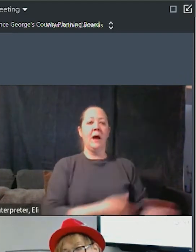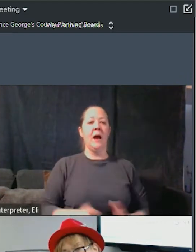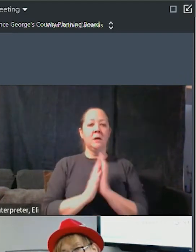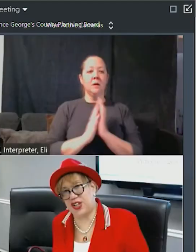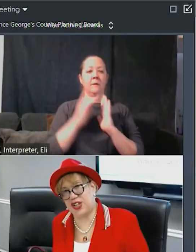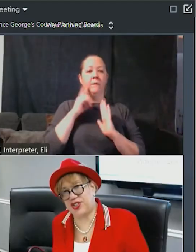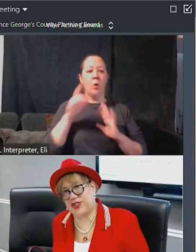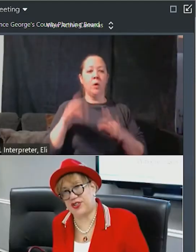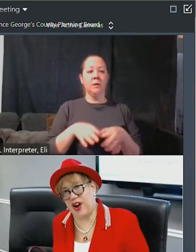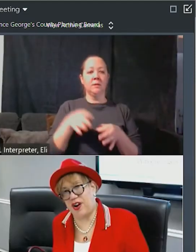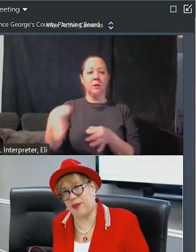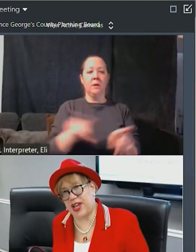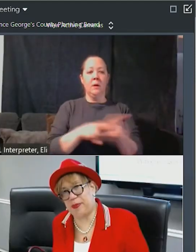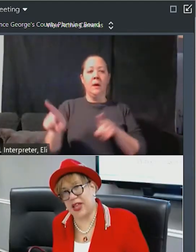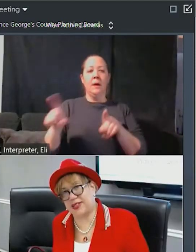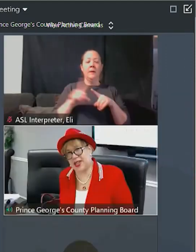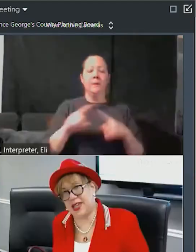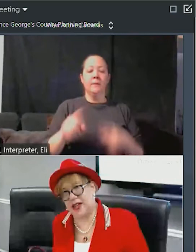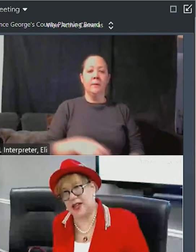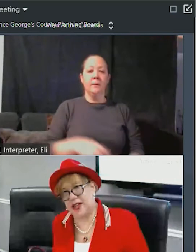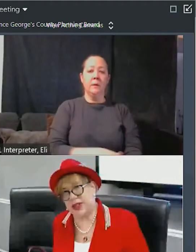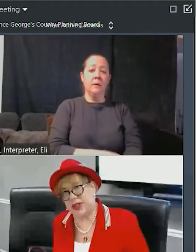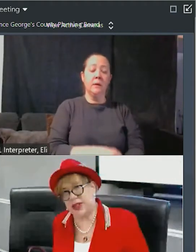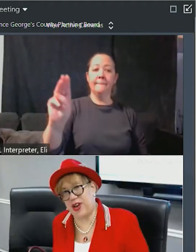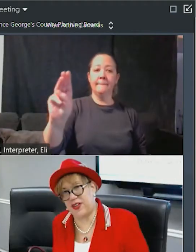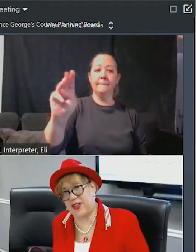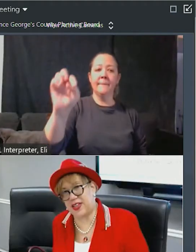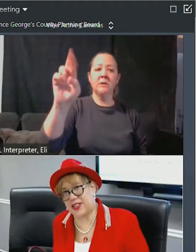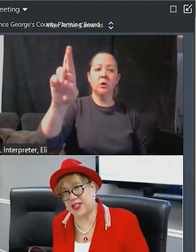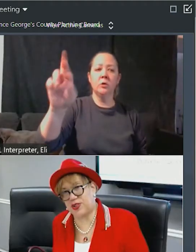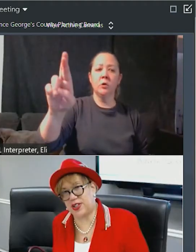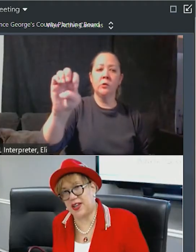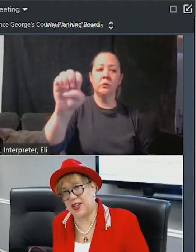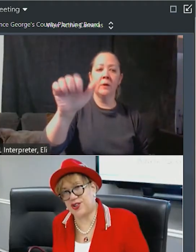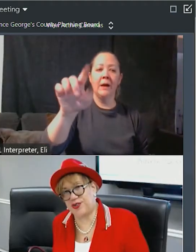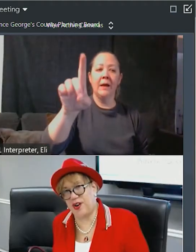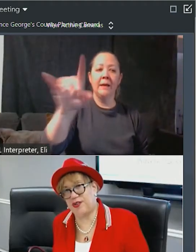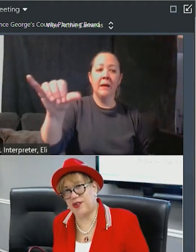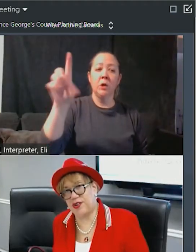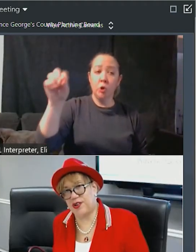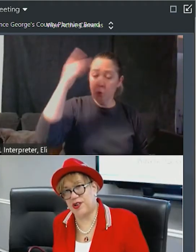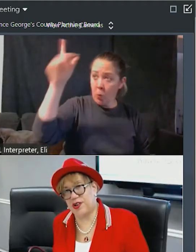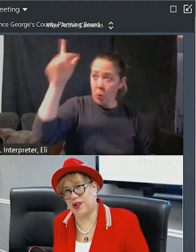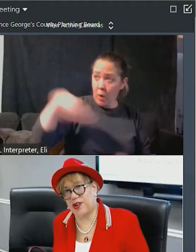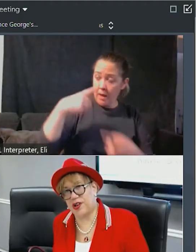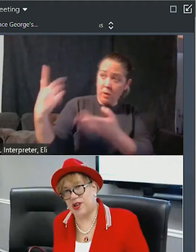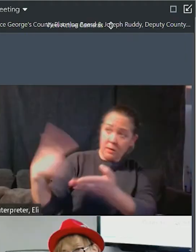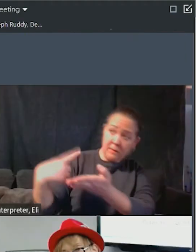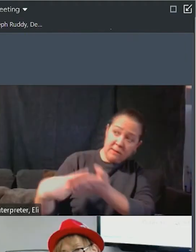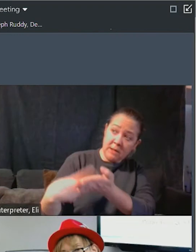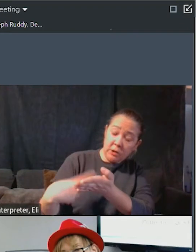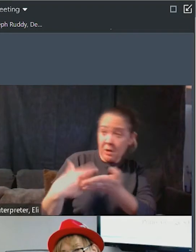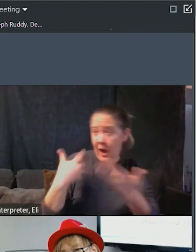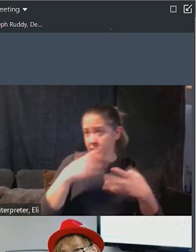these conversations will take place yet with the county? Do you have anything scheduled yet? Do you know? I believe there